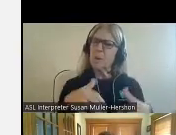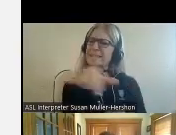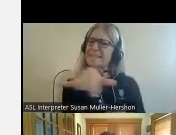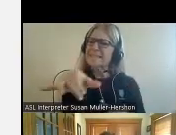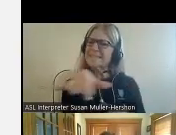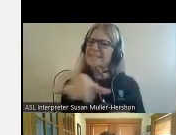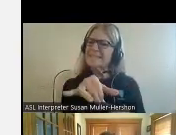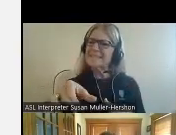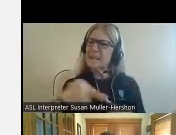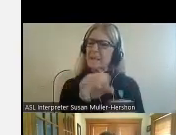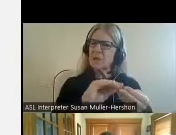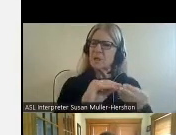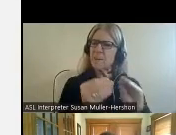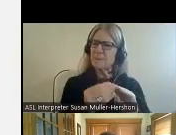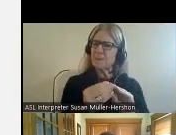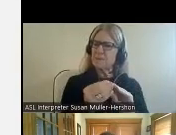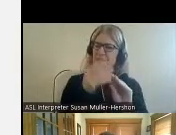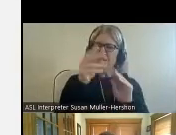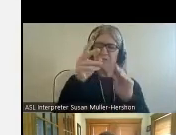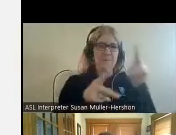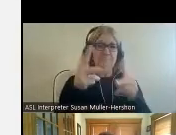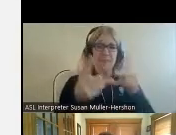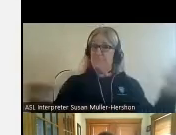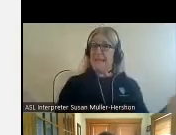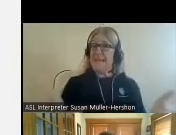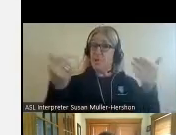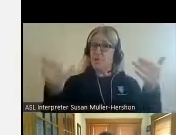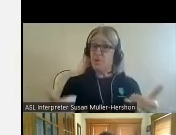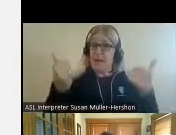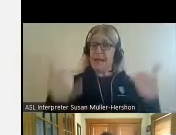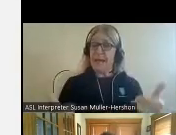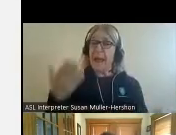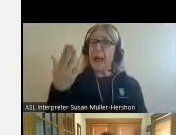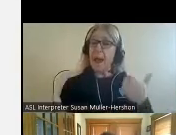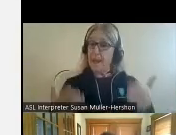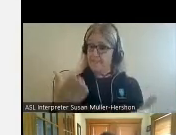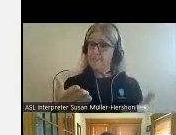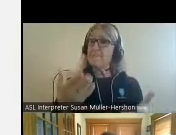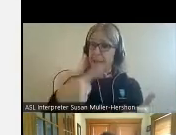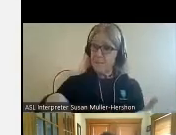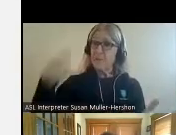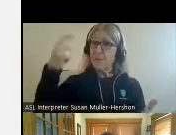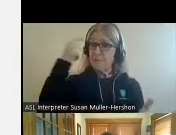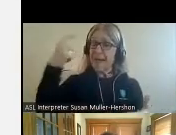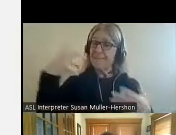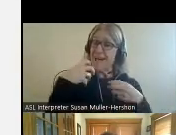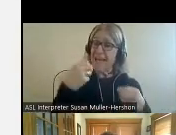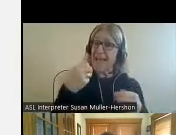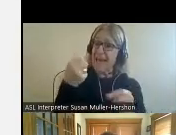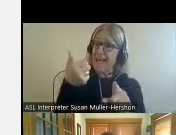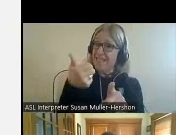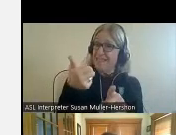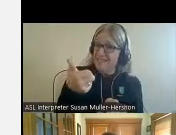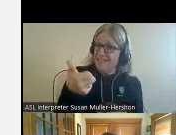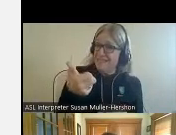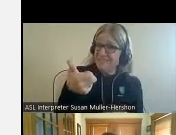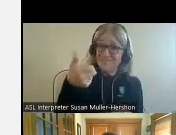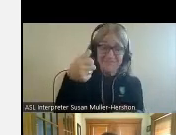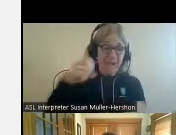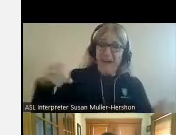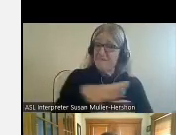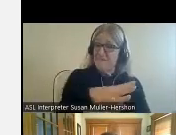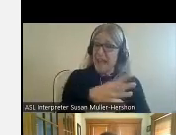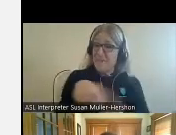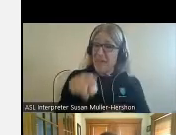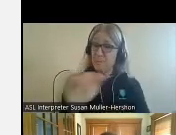proportion of the participants here today may have been impacted by these mental health conditions themselves, or at the very least